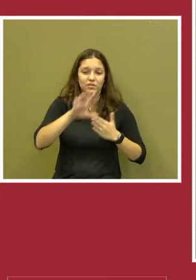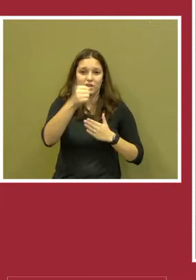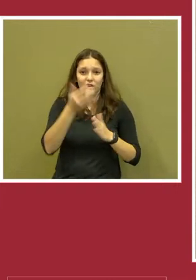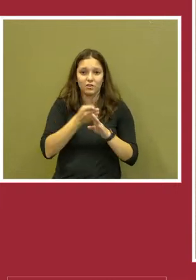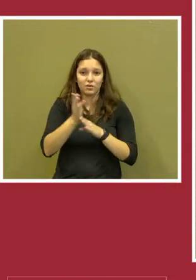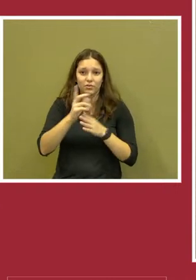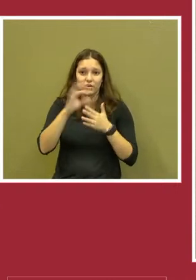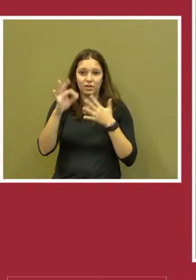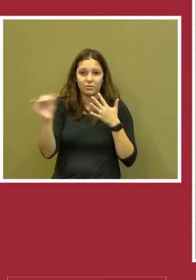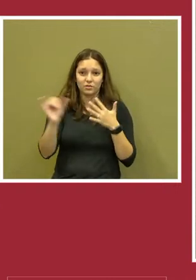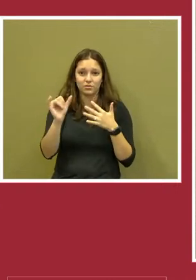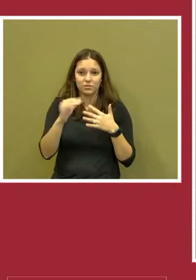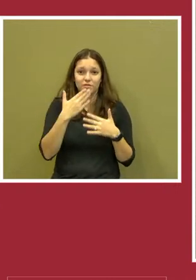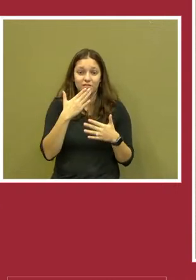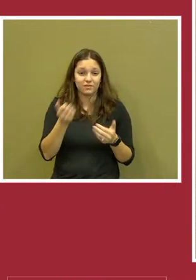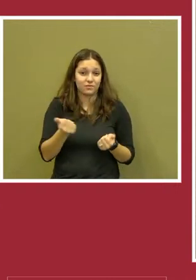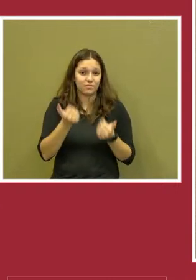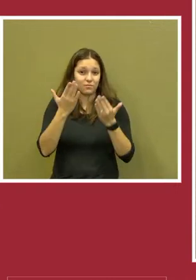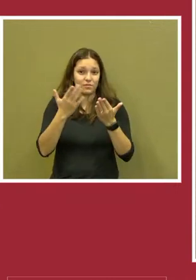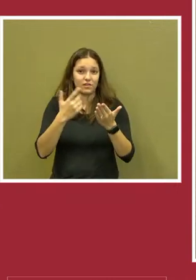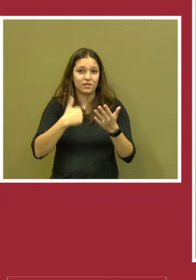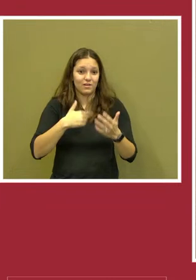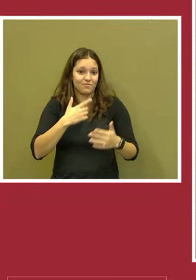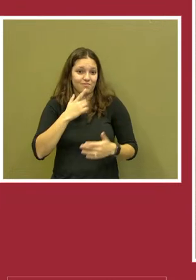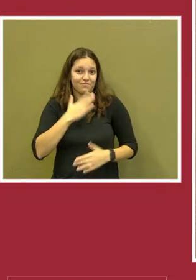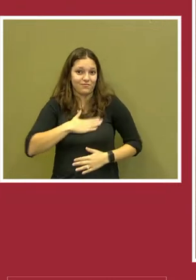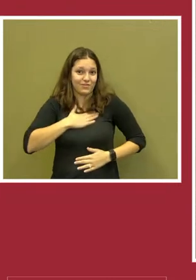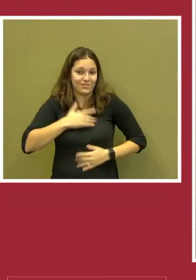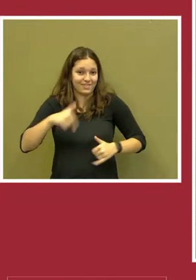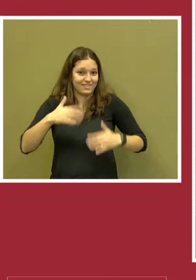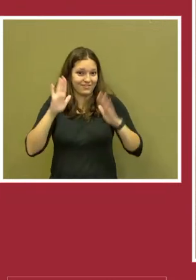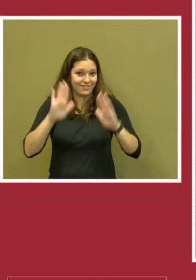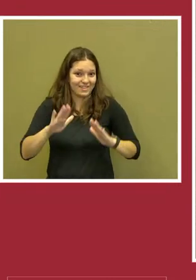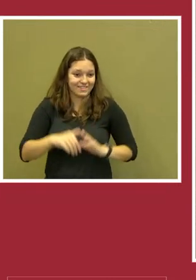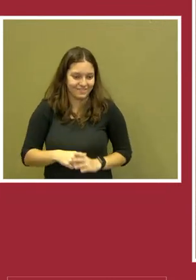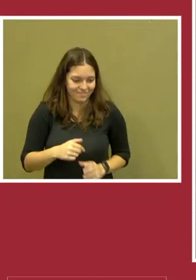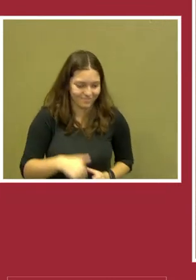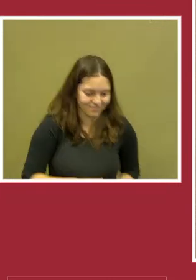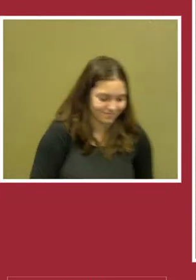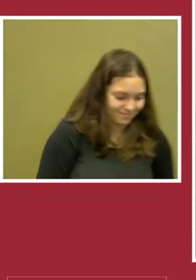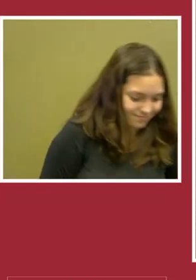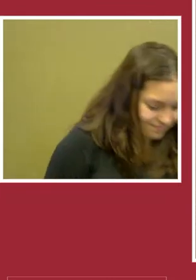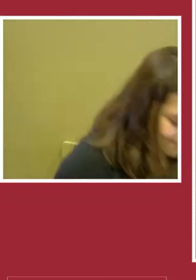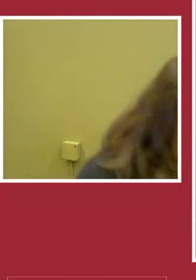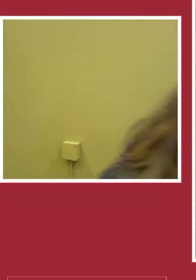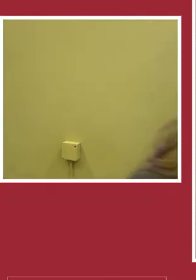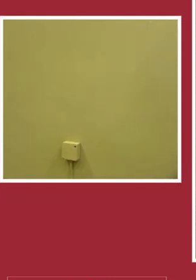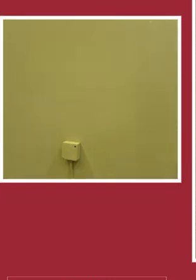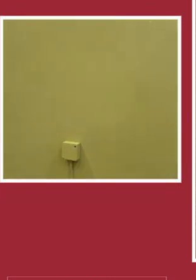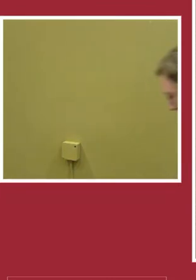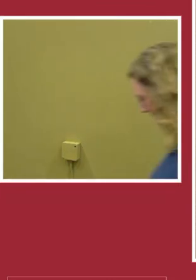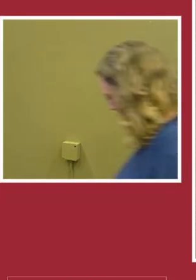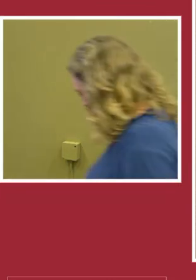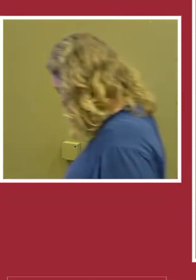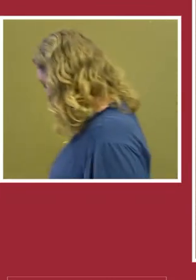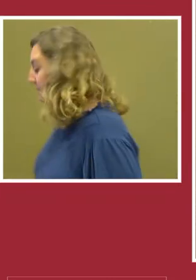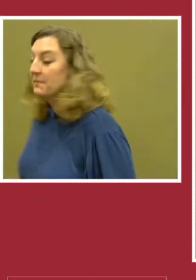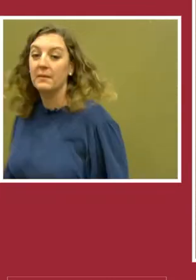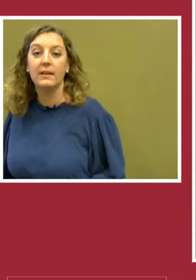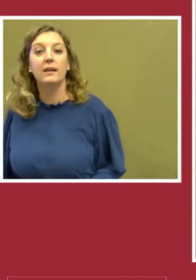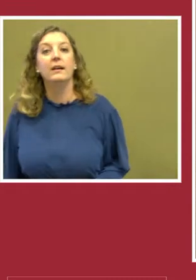for bringing that up. I don't know about you guys, but I'm having a really good time. Isn't this great? It's fun. All right, so we're going to